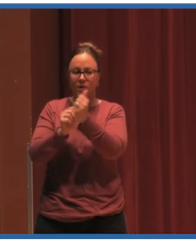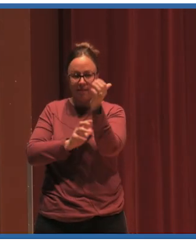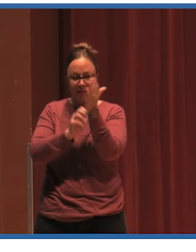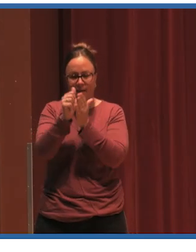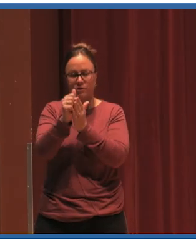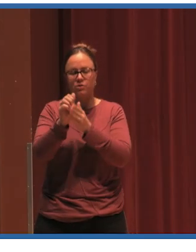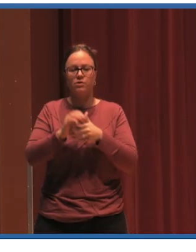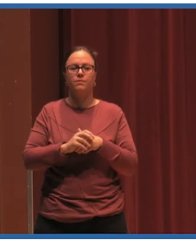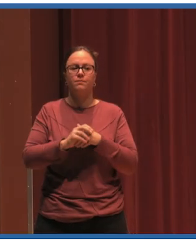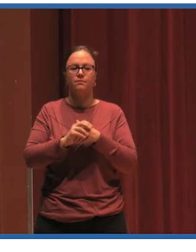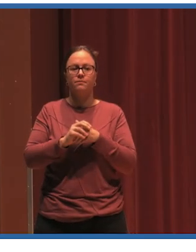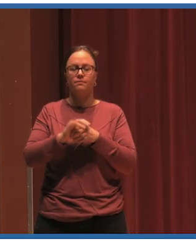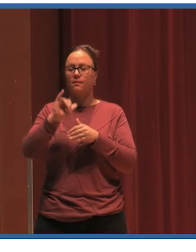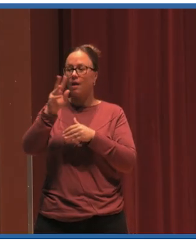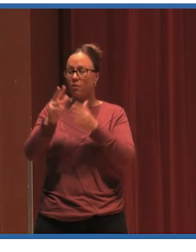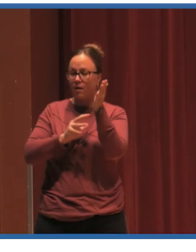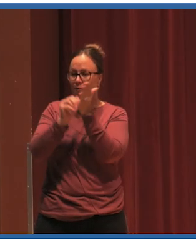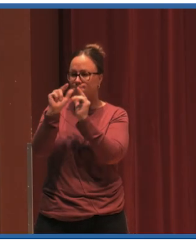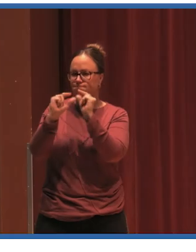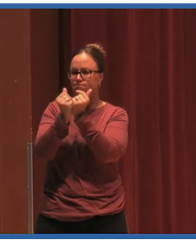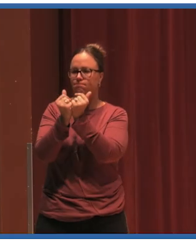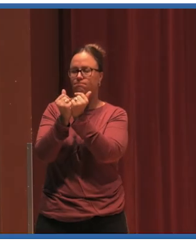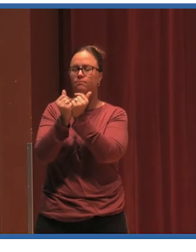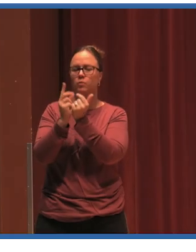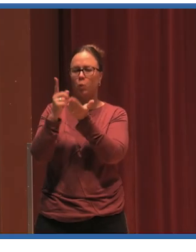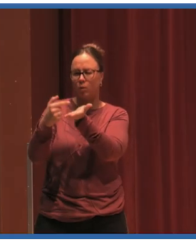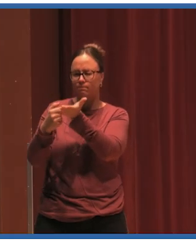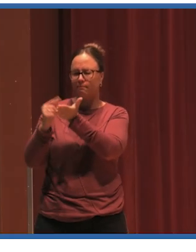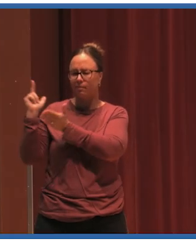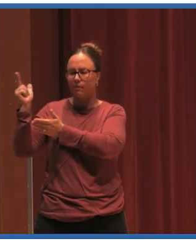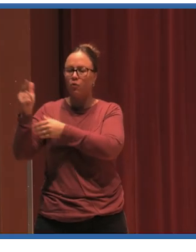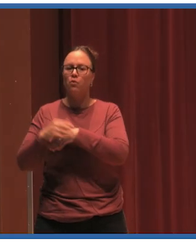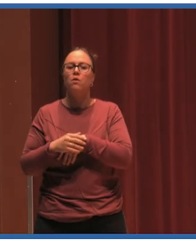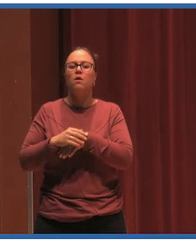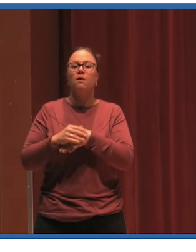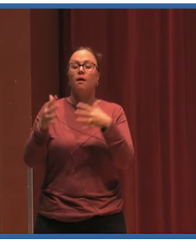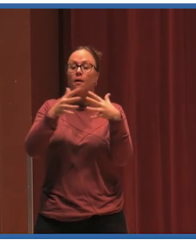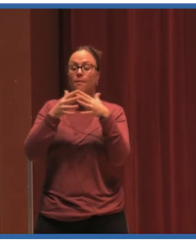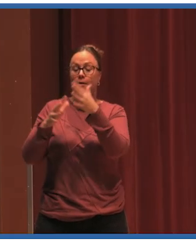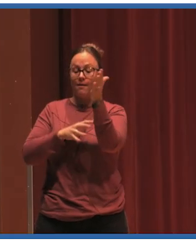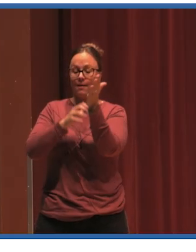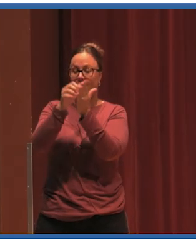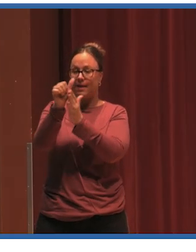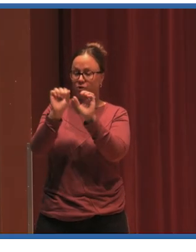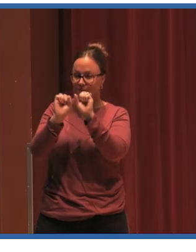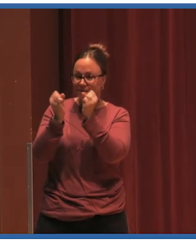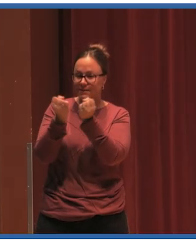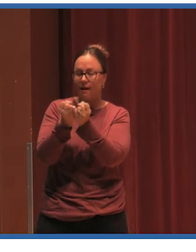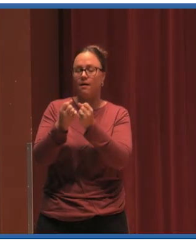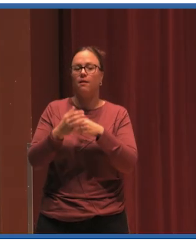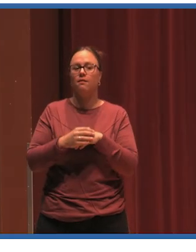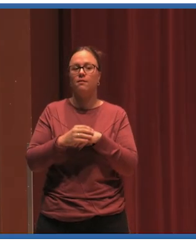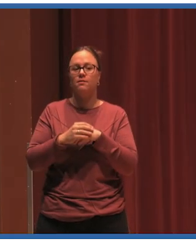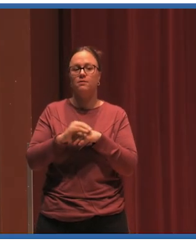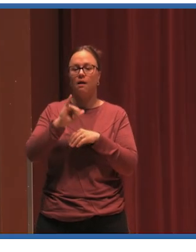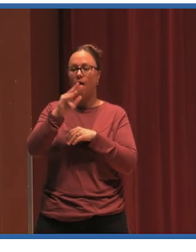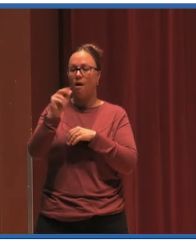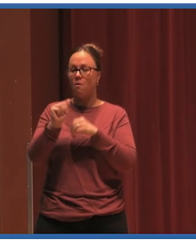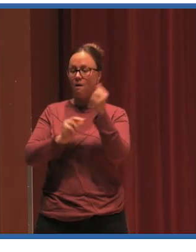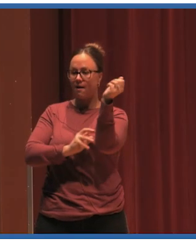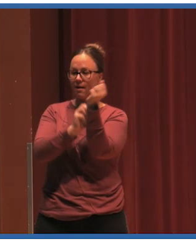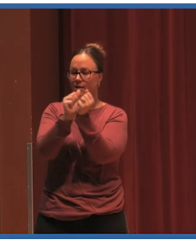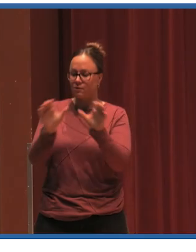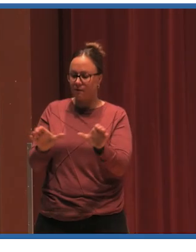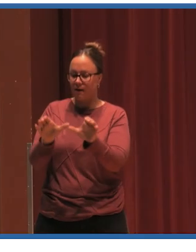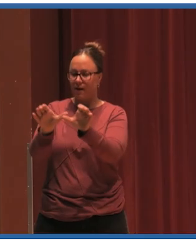Cancer Consortium, which I'll talk about quite a bit later. The American Cancer Society with the Iowa Cancer Action Network that